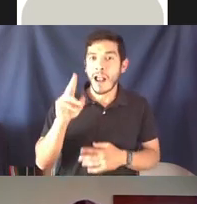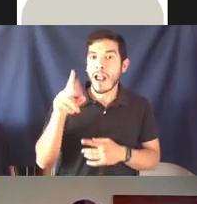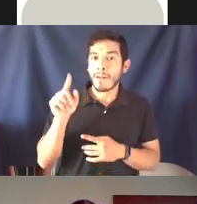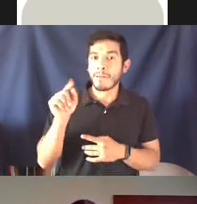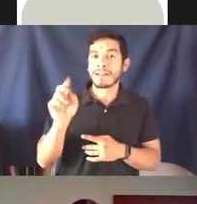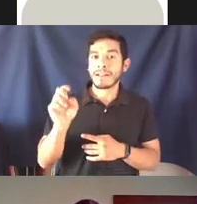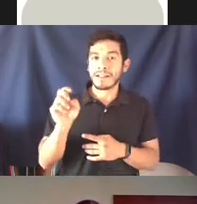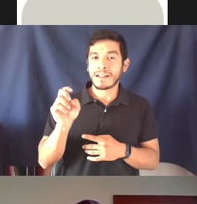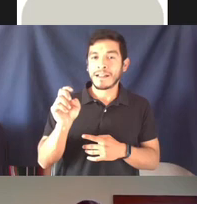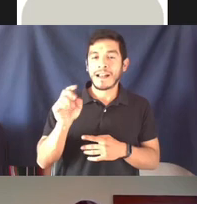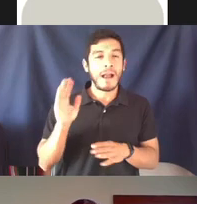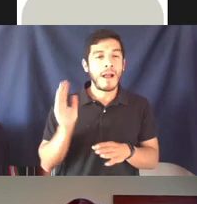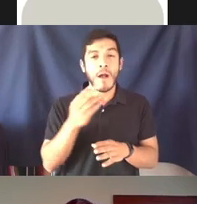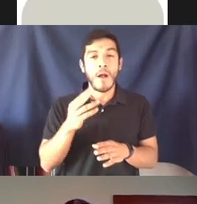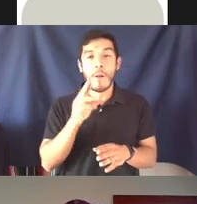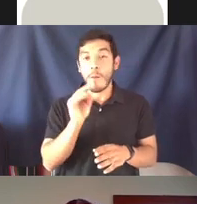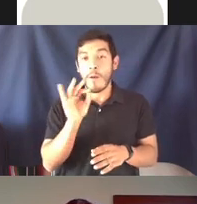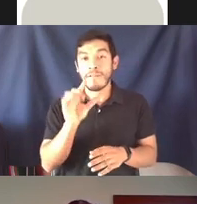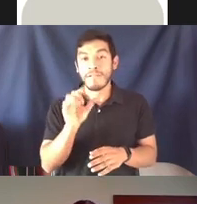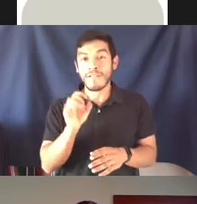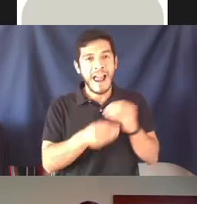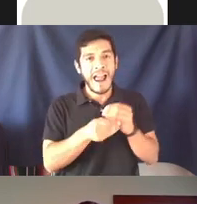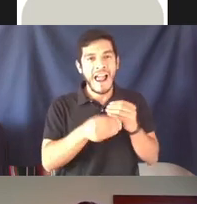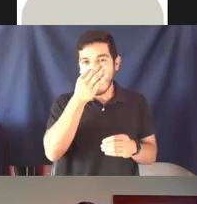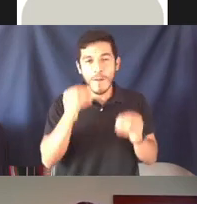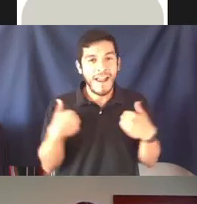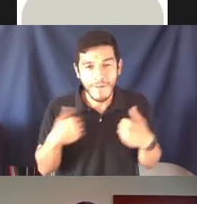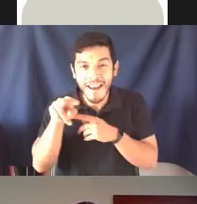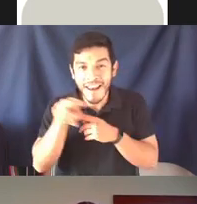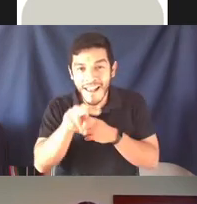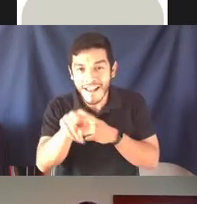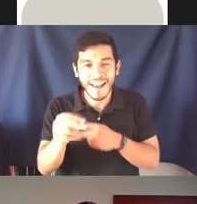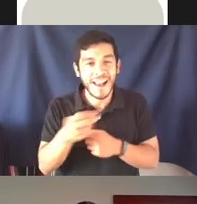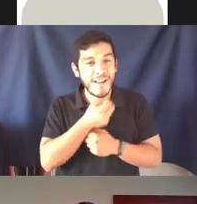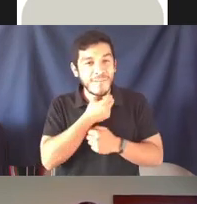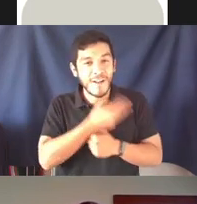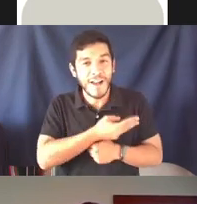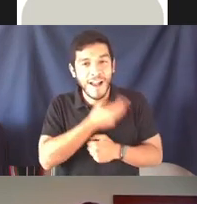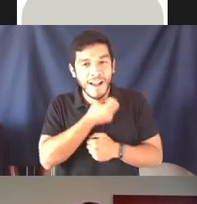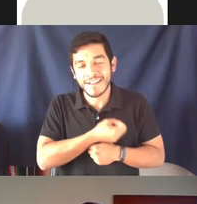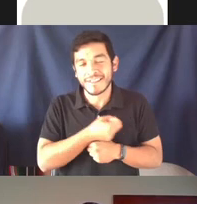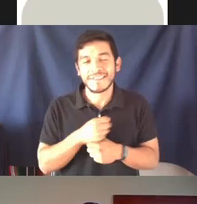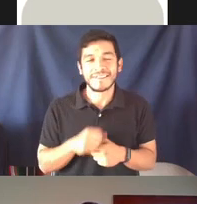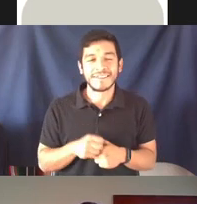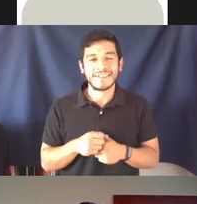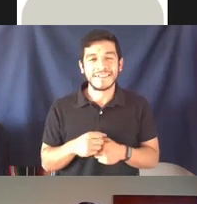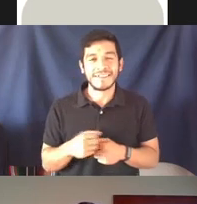of lizards and some frogs since I last wrote that. So got a little virtual zoo happening here.